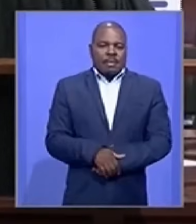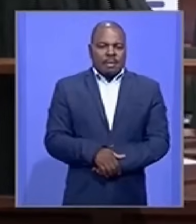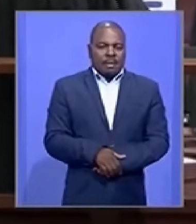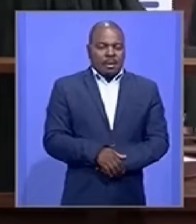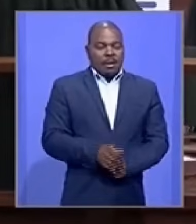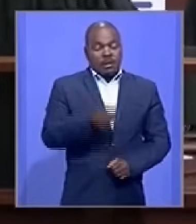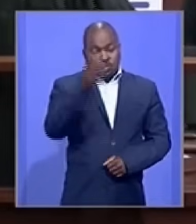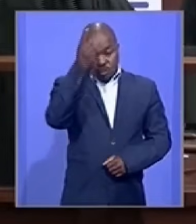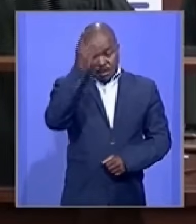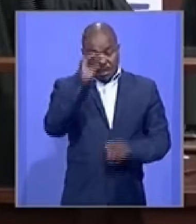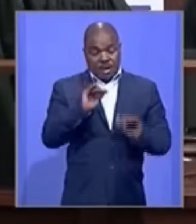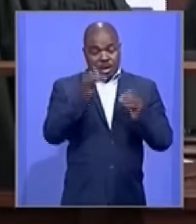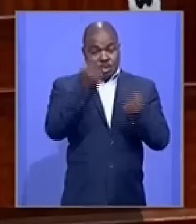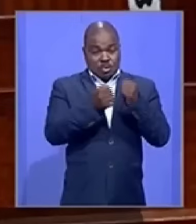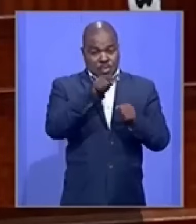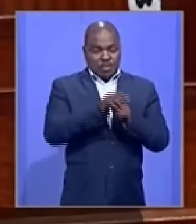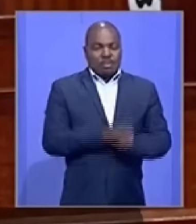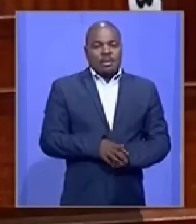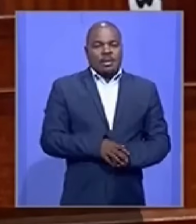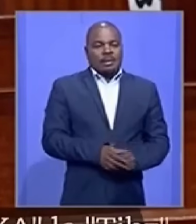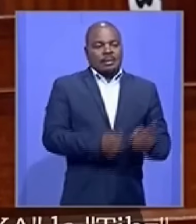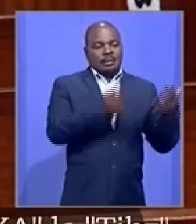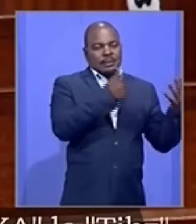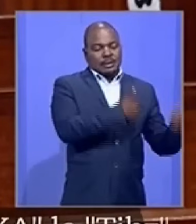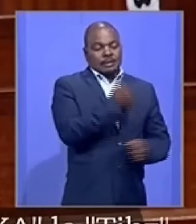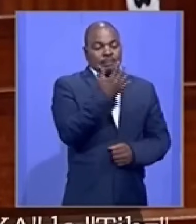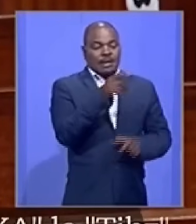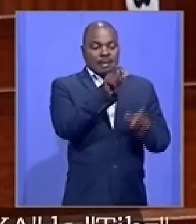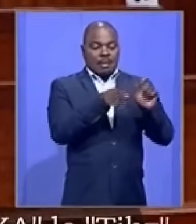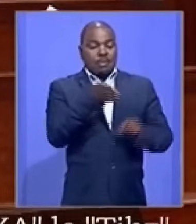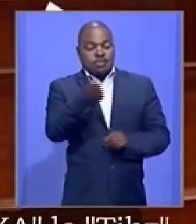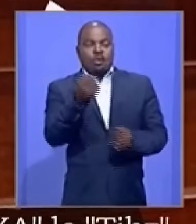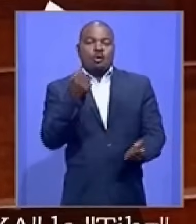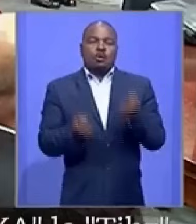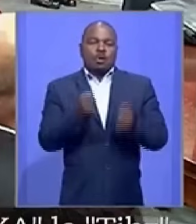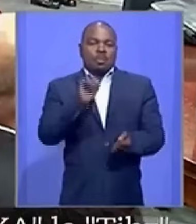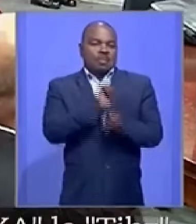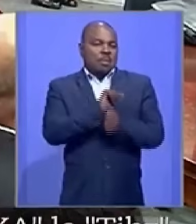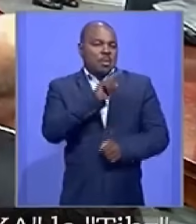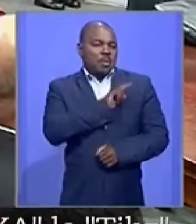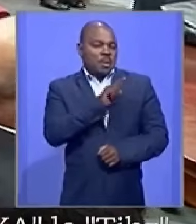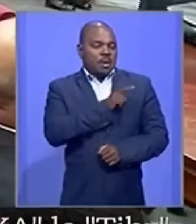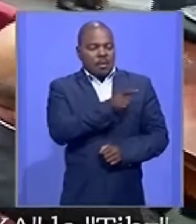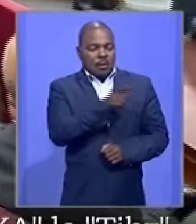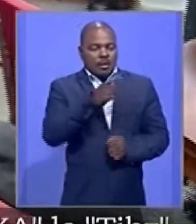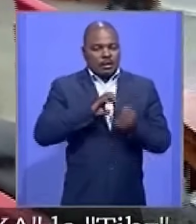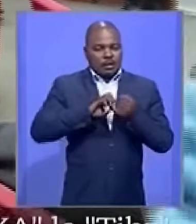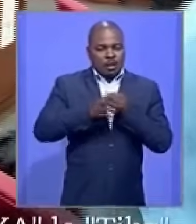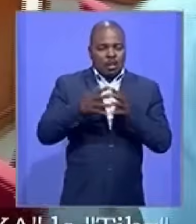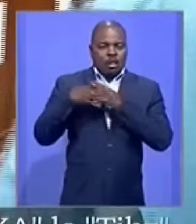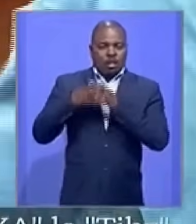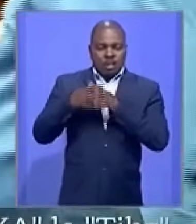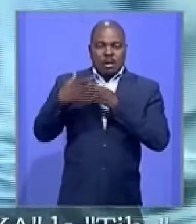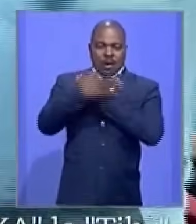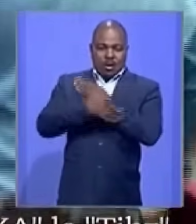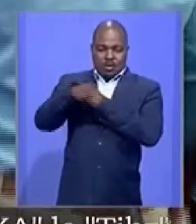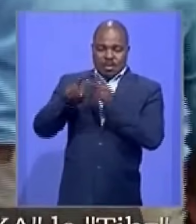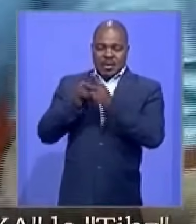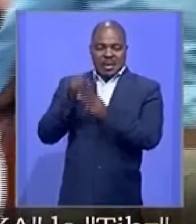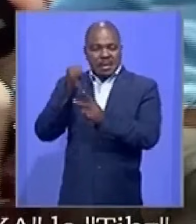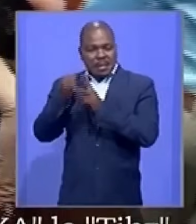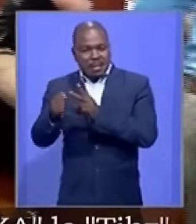le Durban baqosuwa ba 65 ba hlaheletse teng ka diqoso tse kenyeletsang mmomori wa boferekanyi wa polao